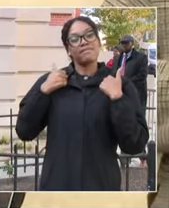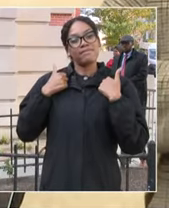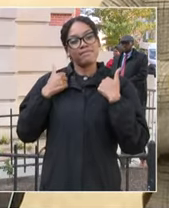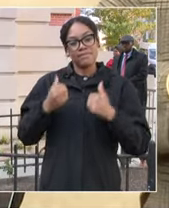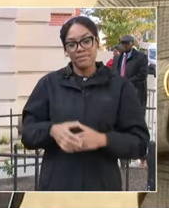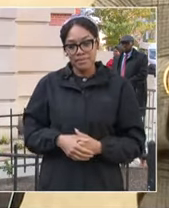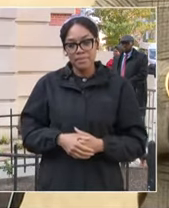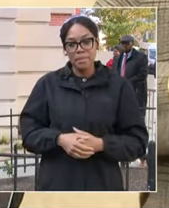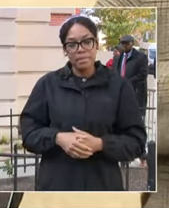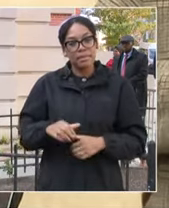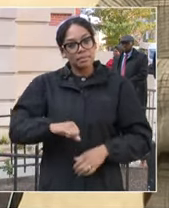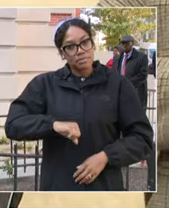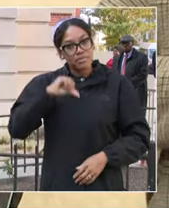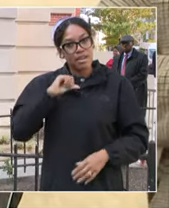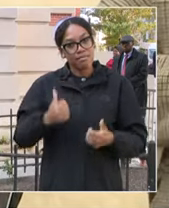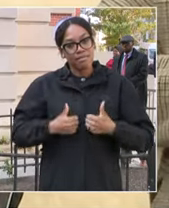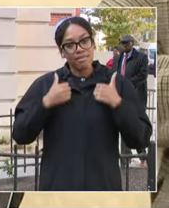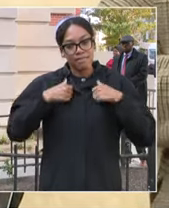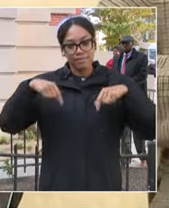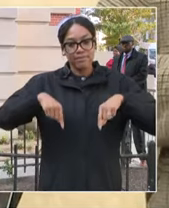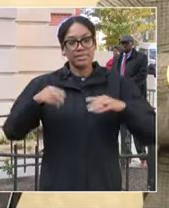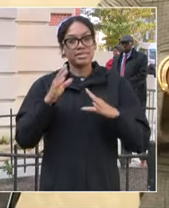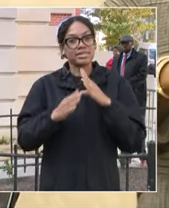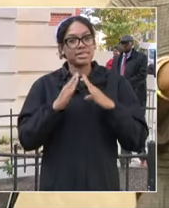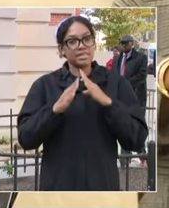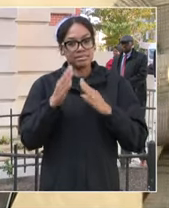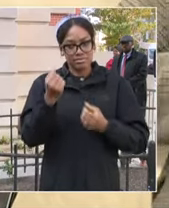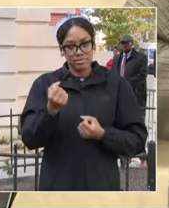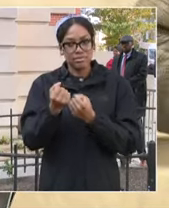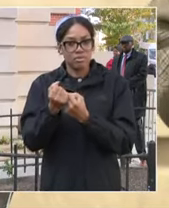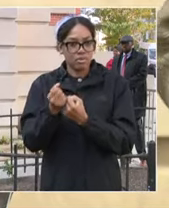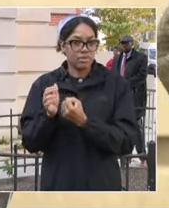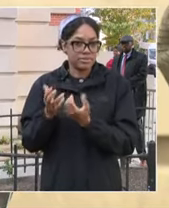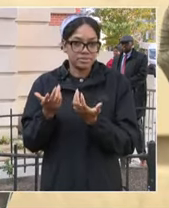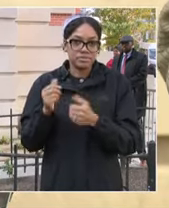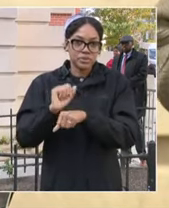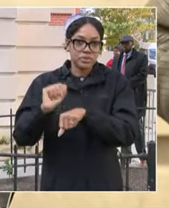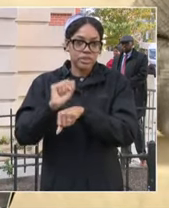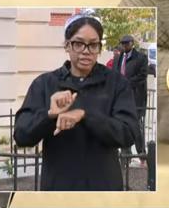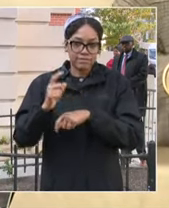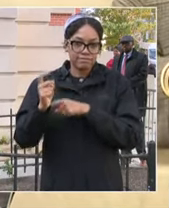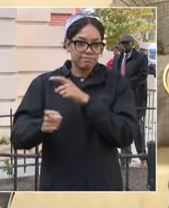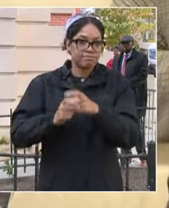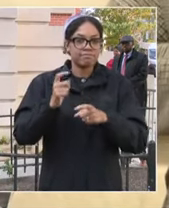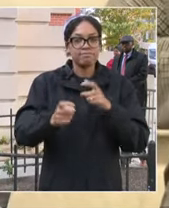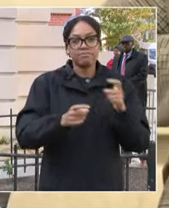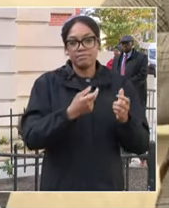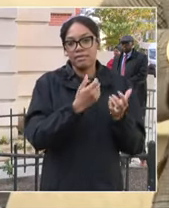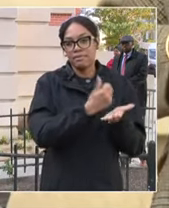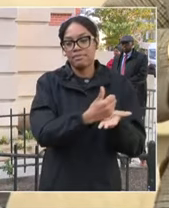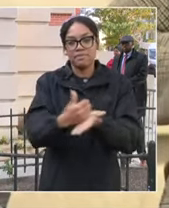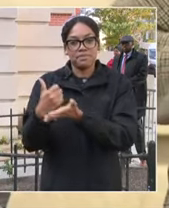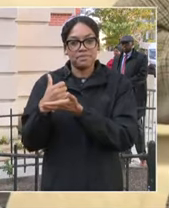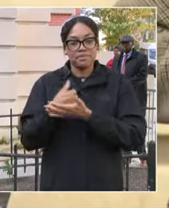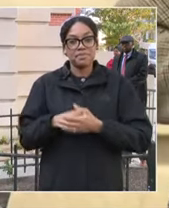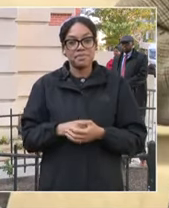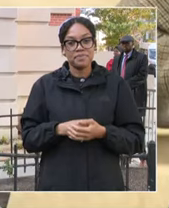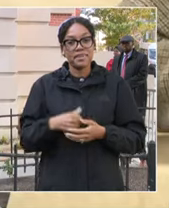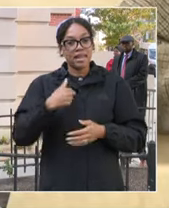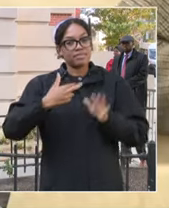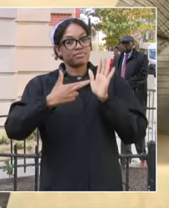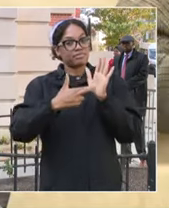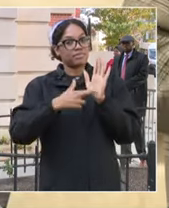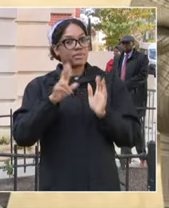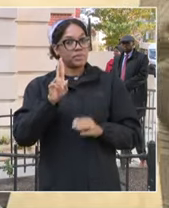to live in the city that supports this work. So on behalf of UPO,